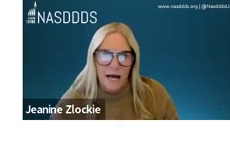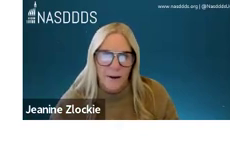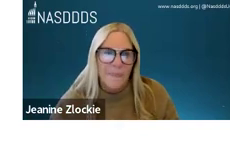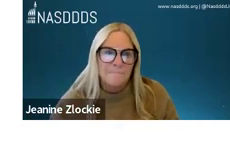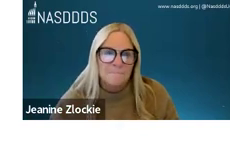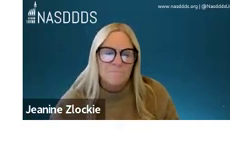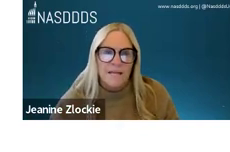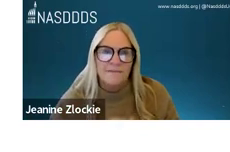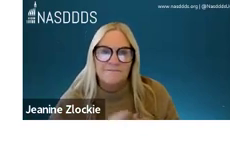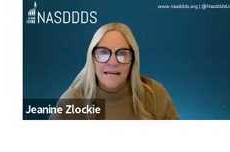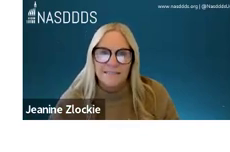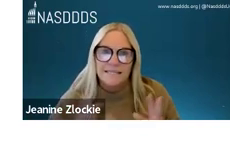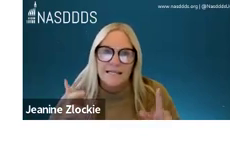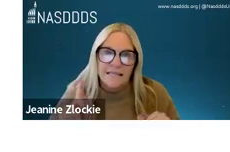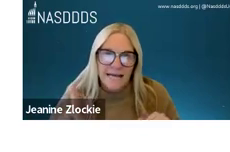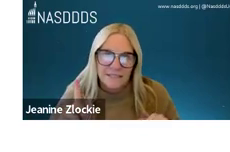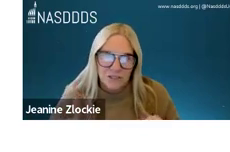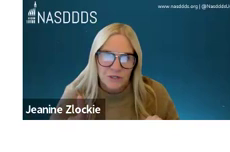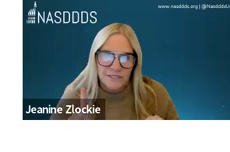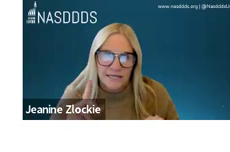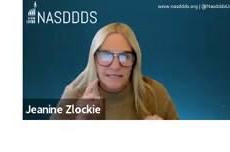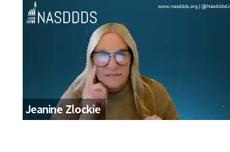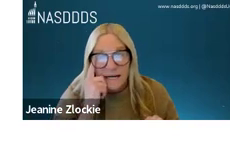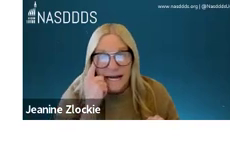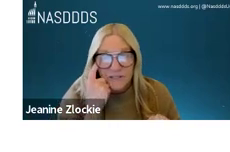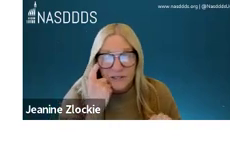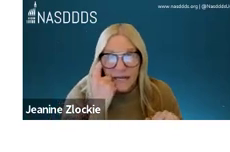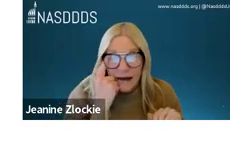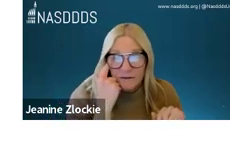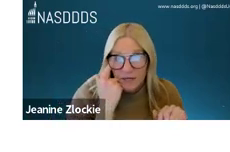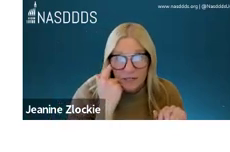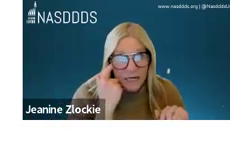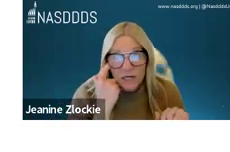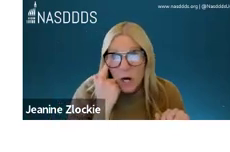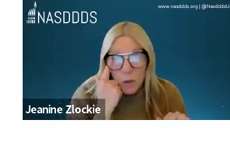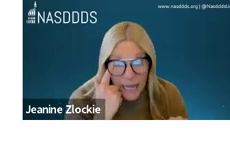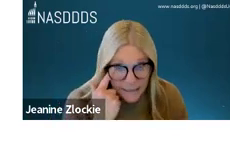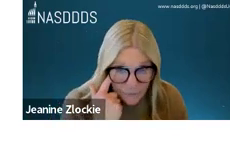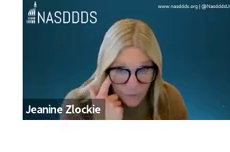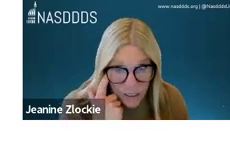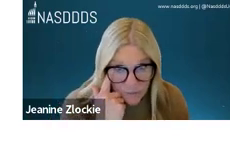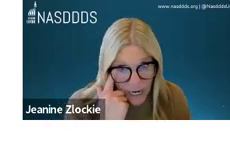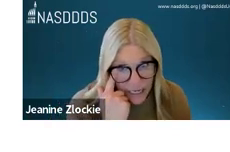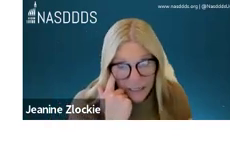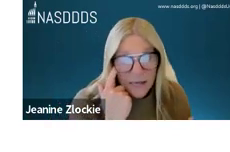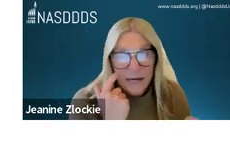there as well. And finally, the last assurance is financial accountability. No less important, right?